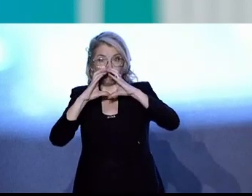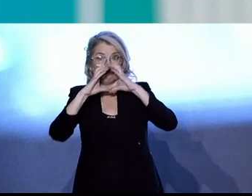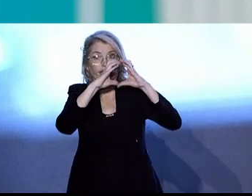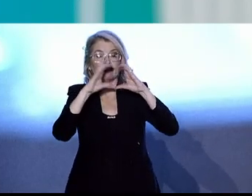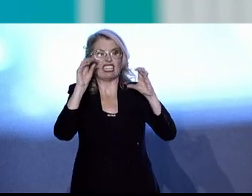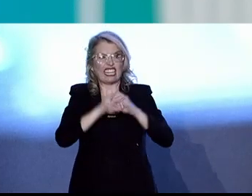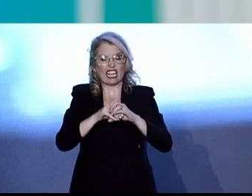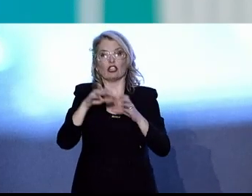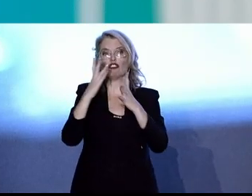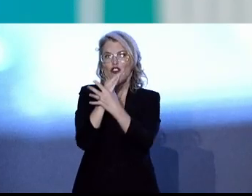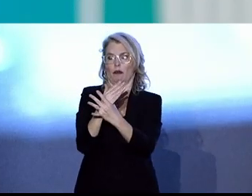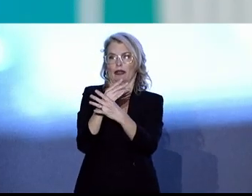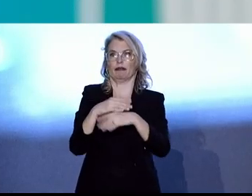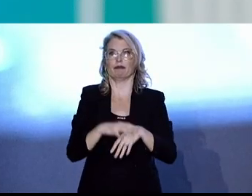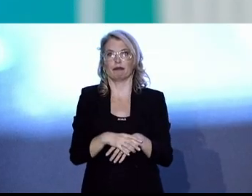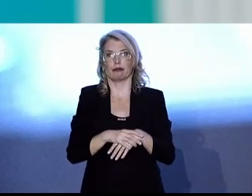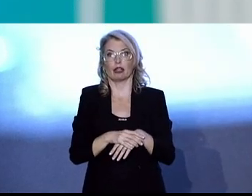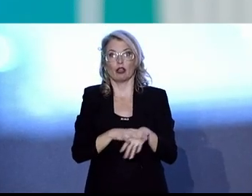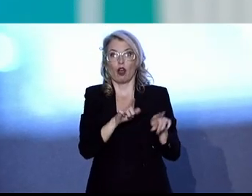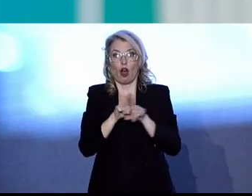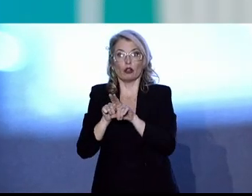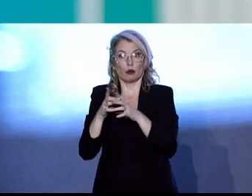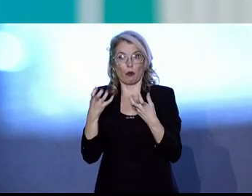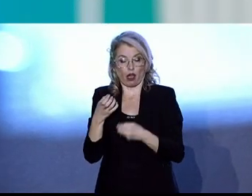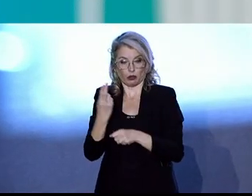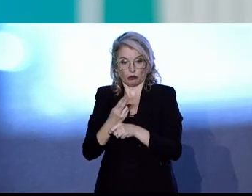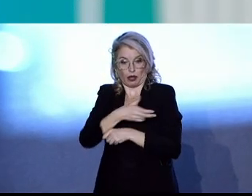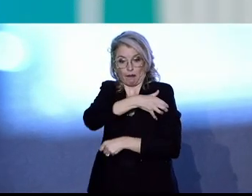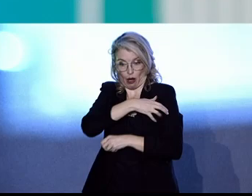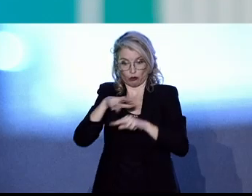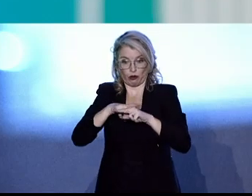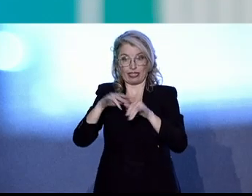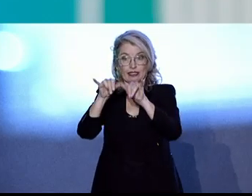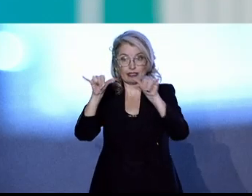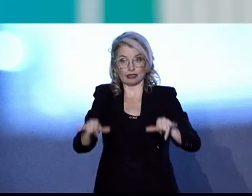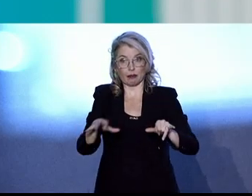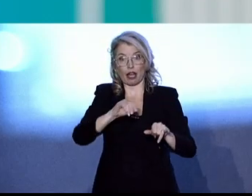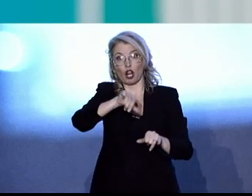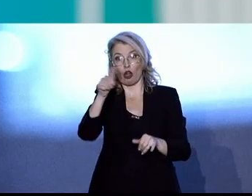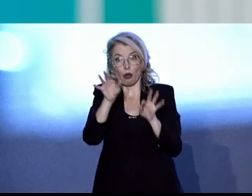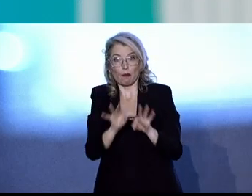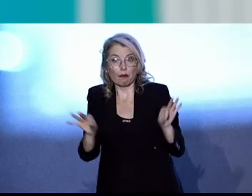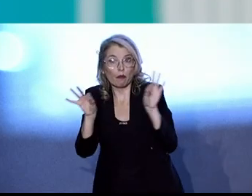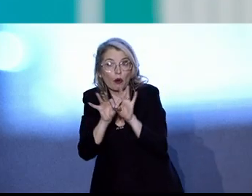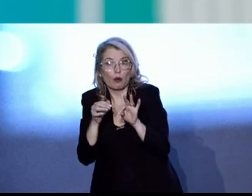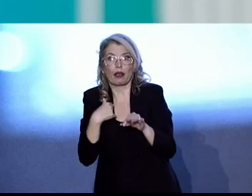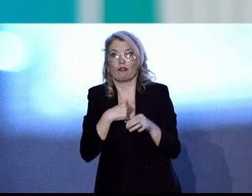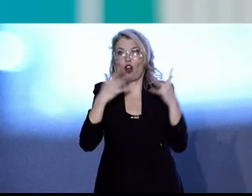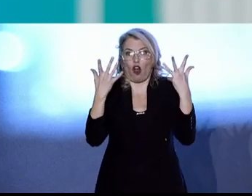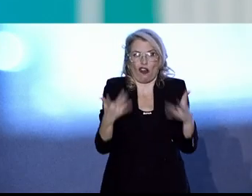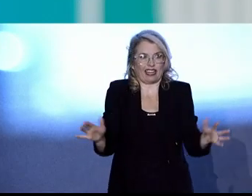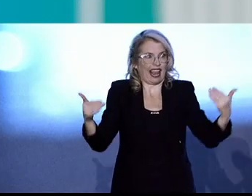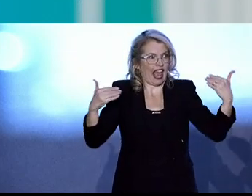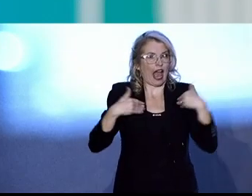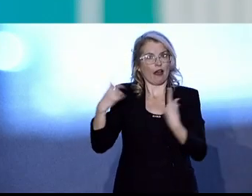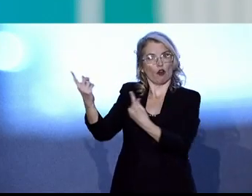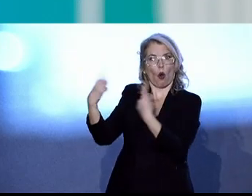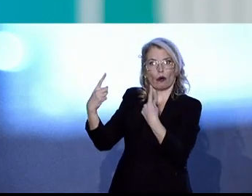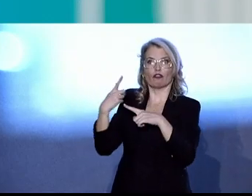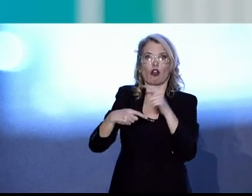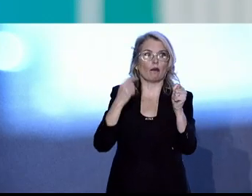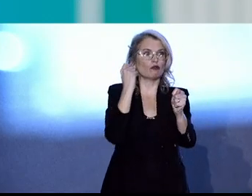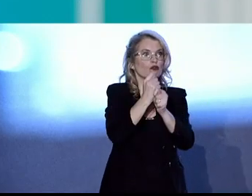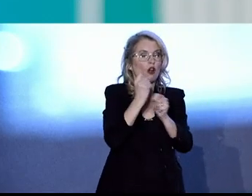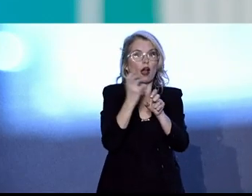supply the hydrogen powertrain system as well as important components and we have already taken orders from